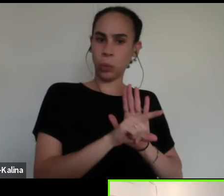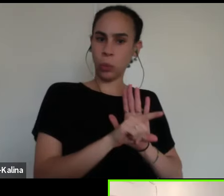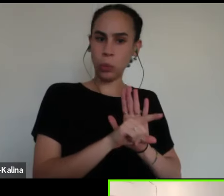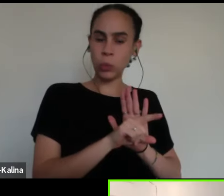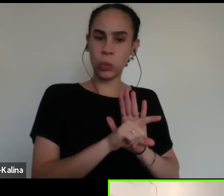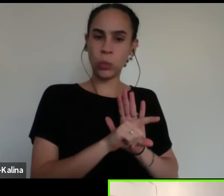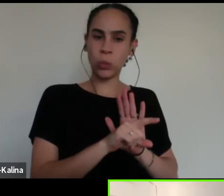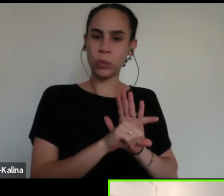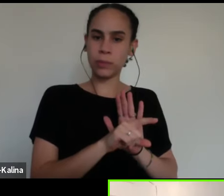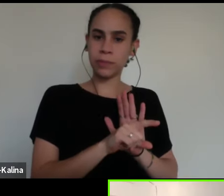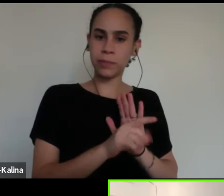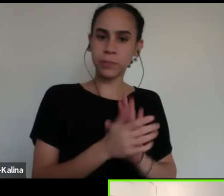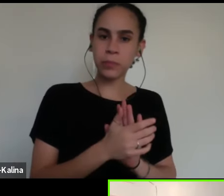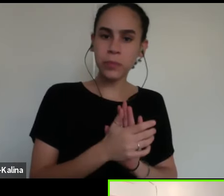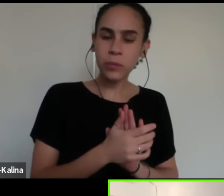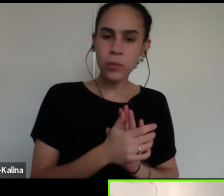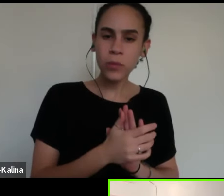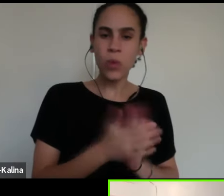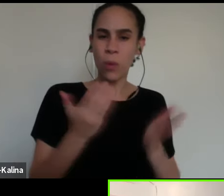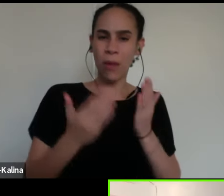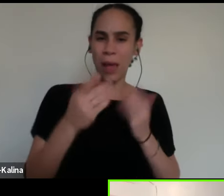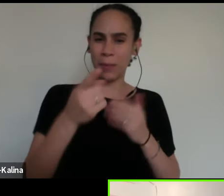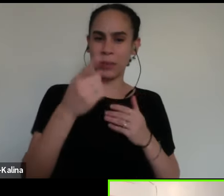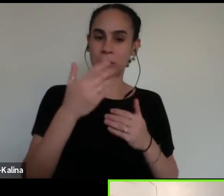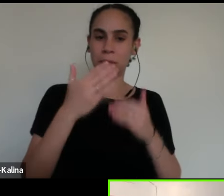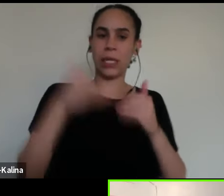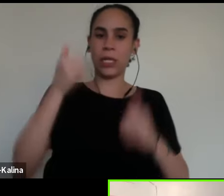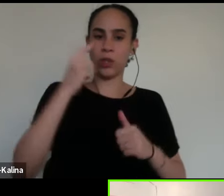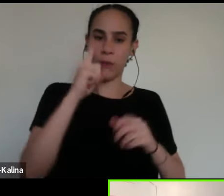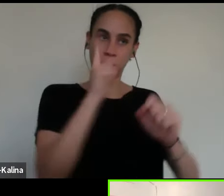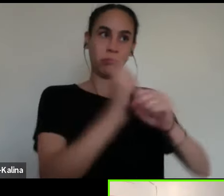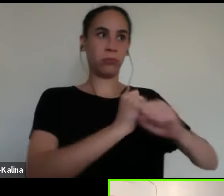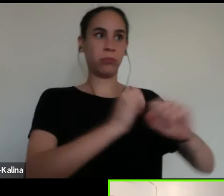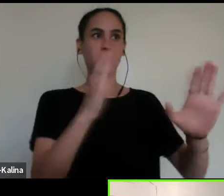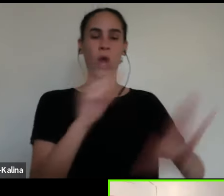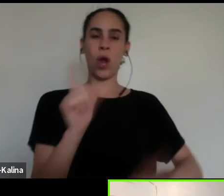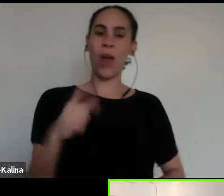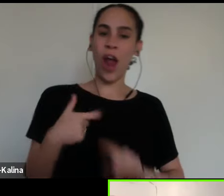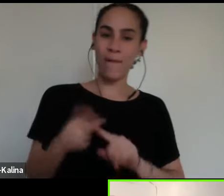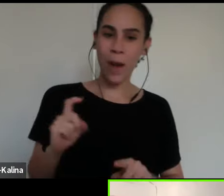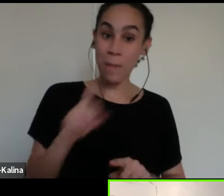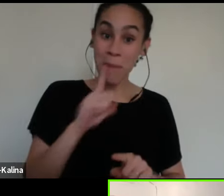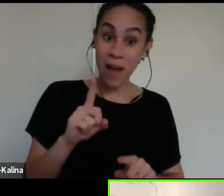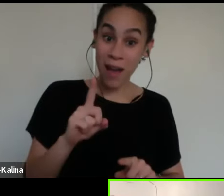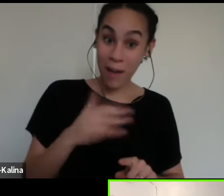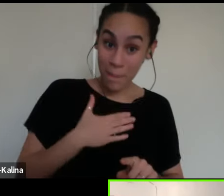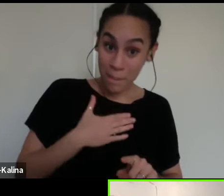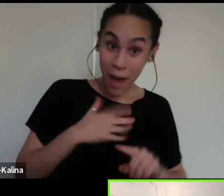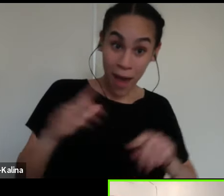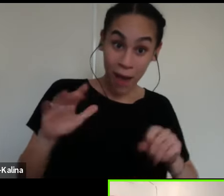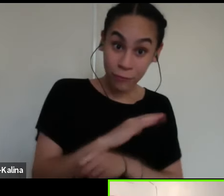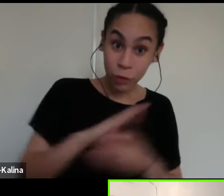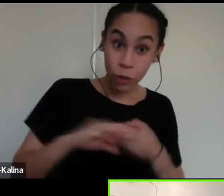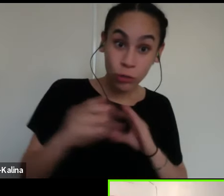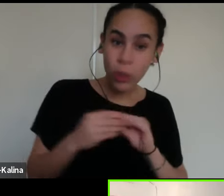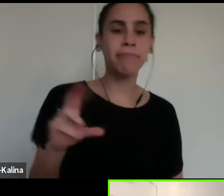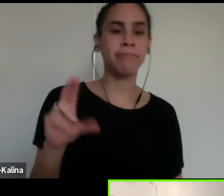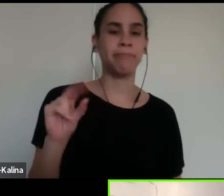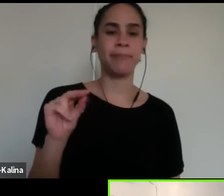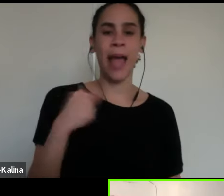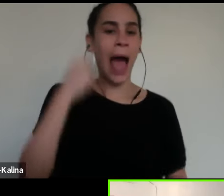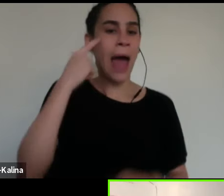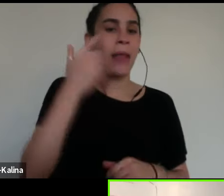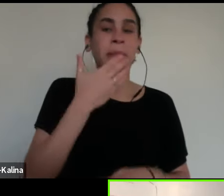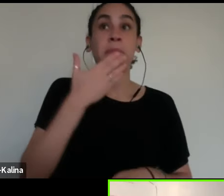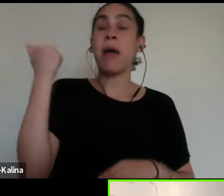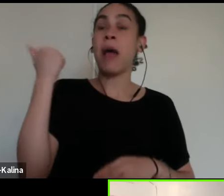the scene, I hope, for where I come from. But isn't the whole story. So, and that's, I think, the best part is when